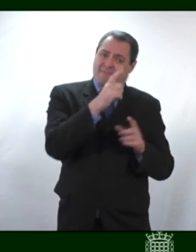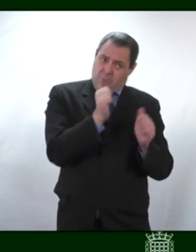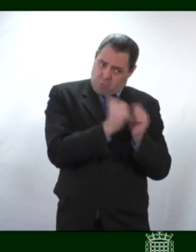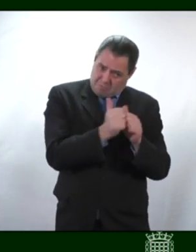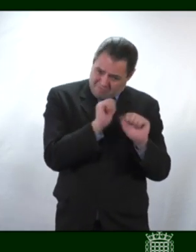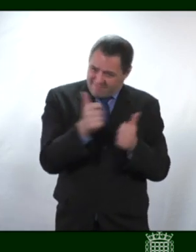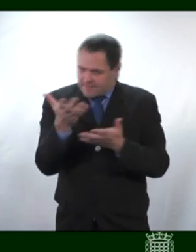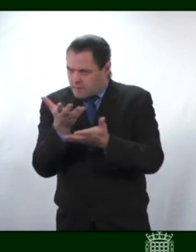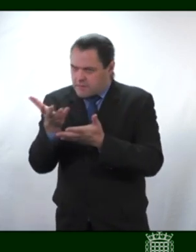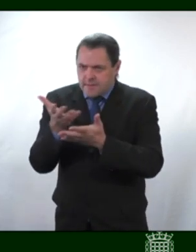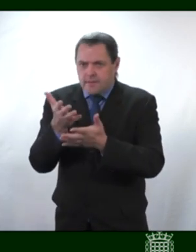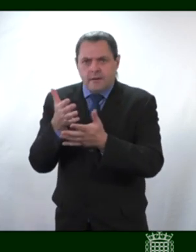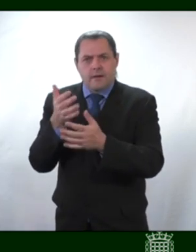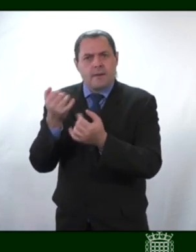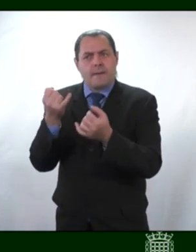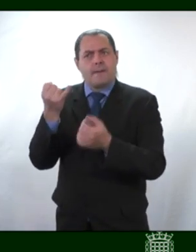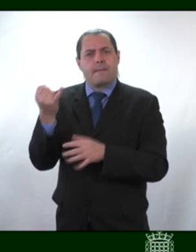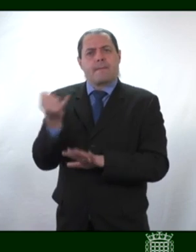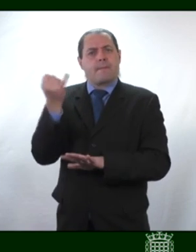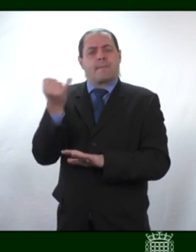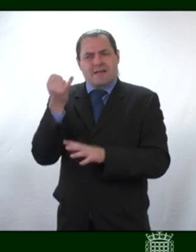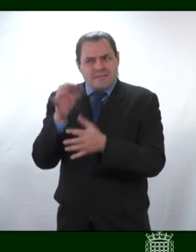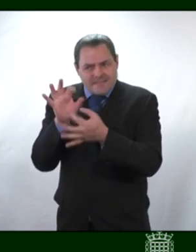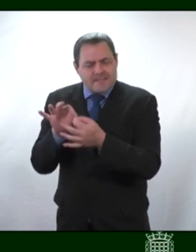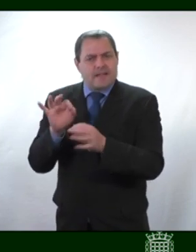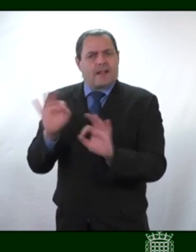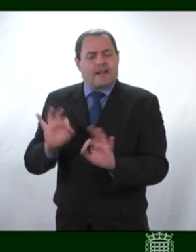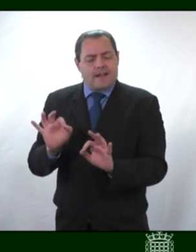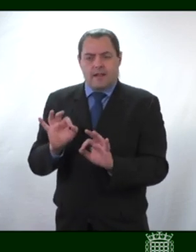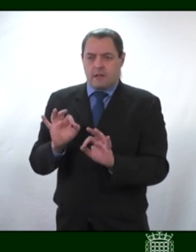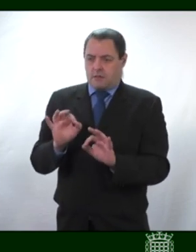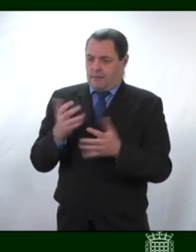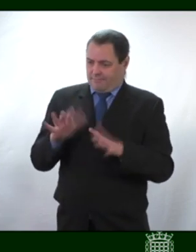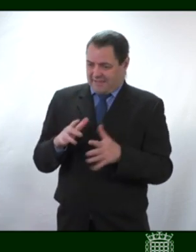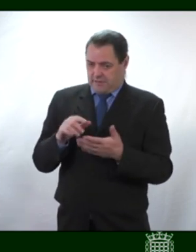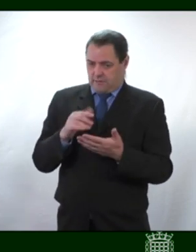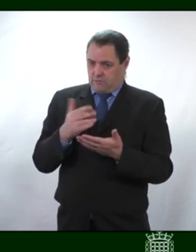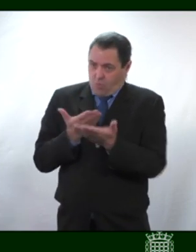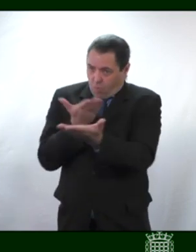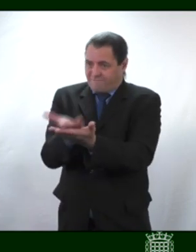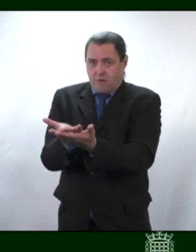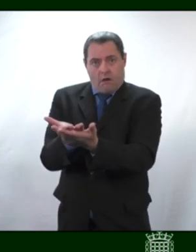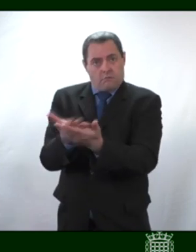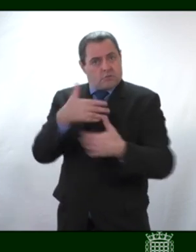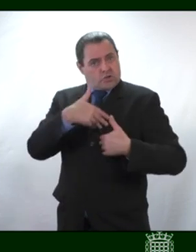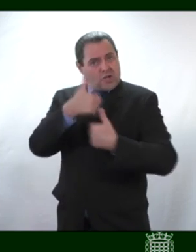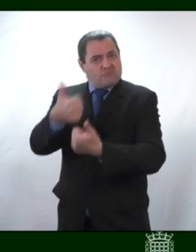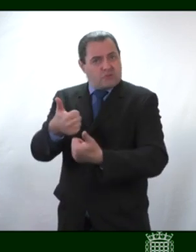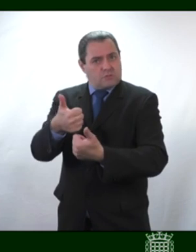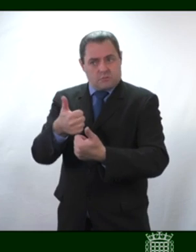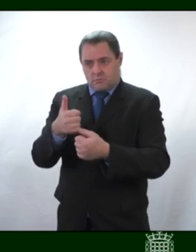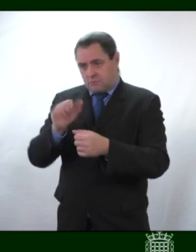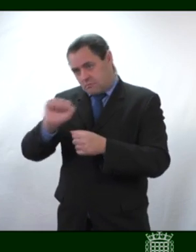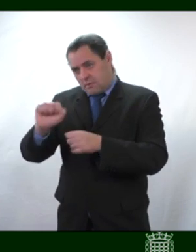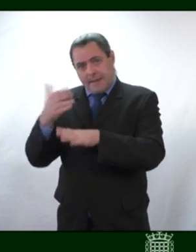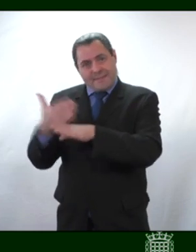region. As well as the support that I've outlined, we've made a generous and extensive offer to support Manchester's businesses.